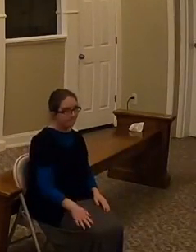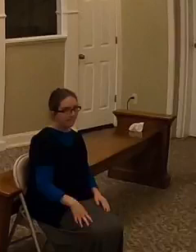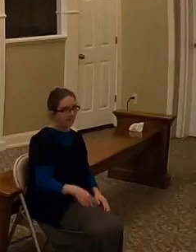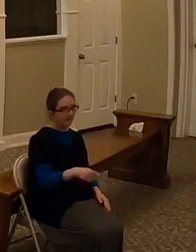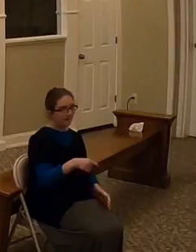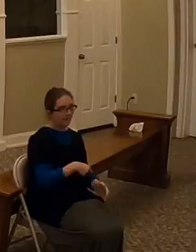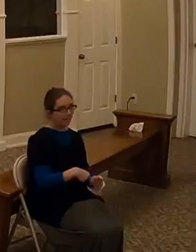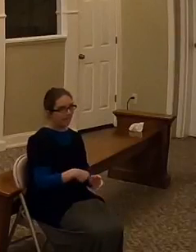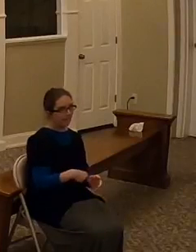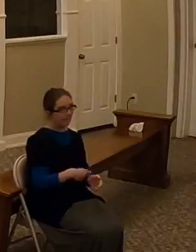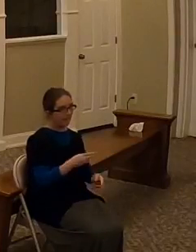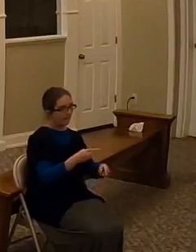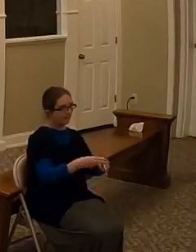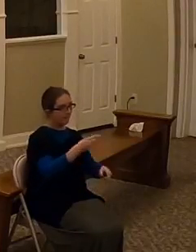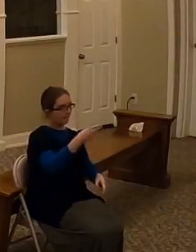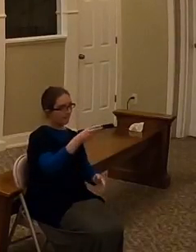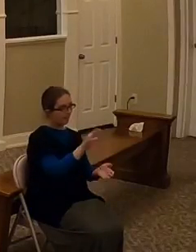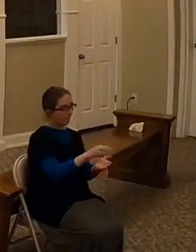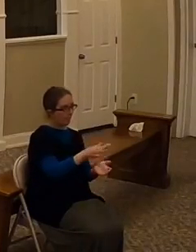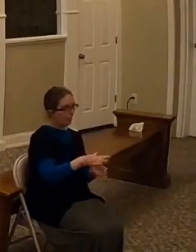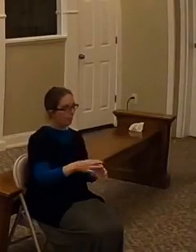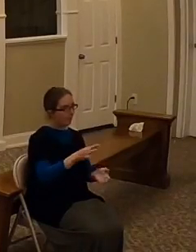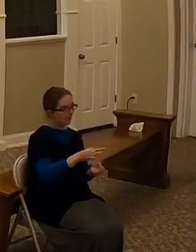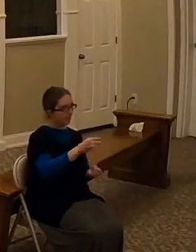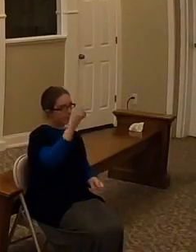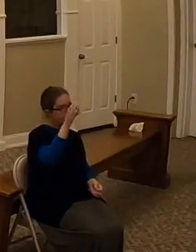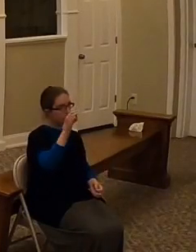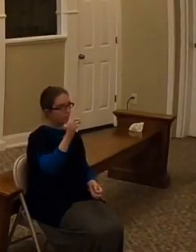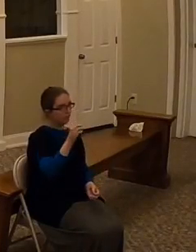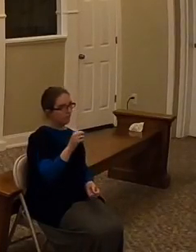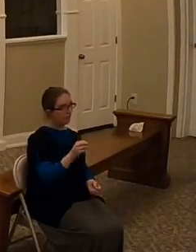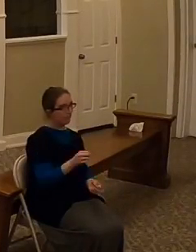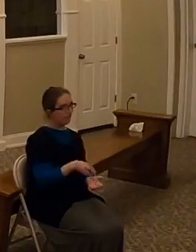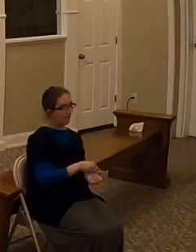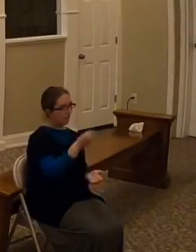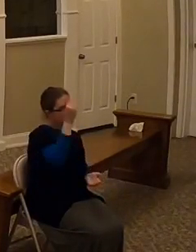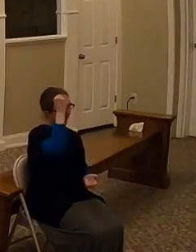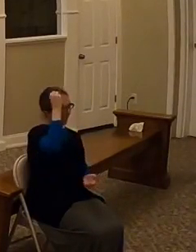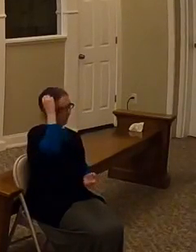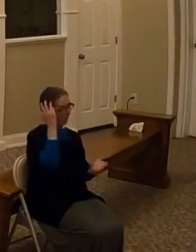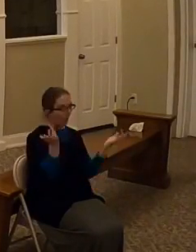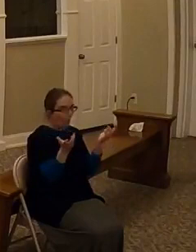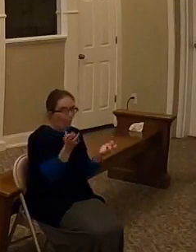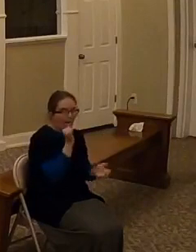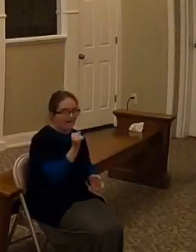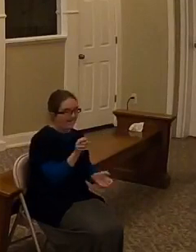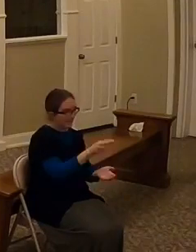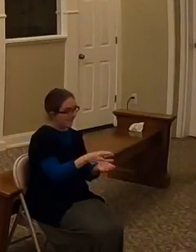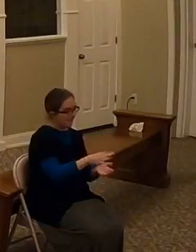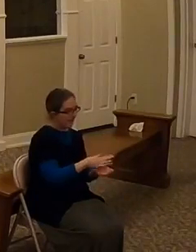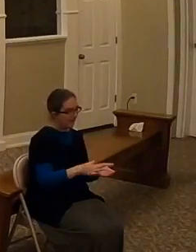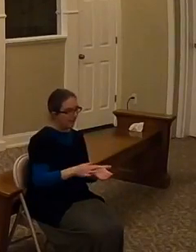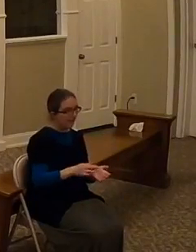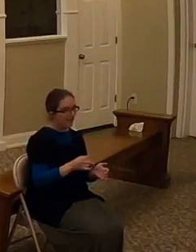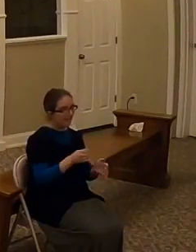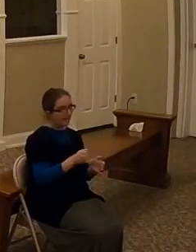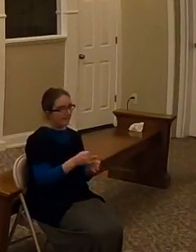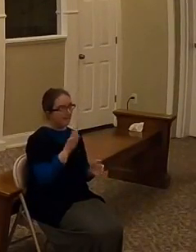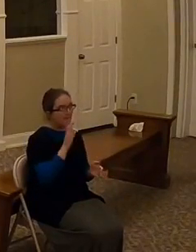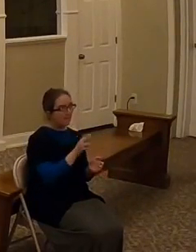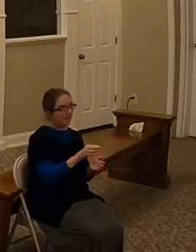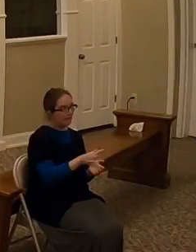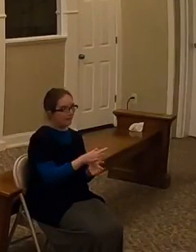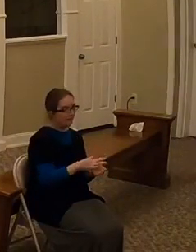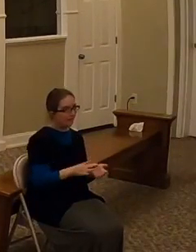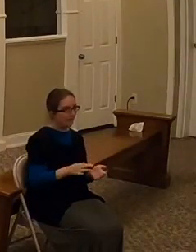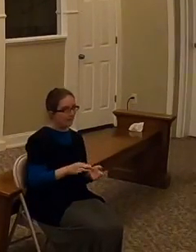This, of course, is titled Holiness of Spiritual Discipline. And I just basically ask, what is holiness? It's a state of being holy,